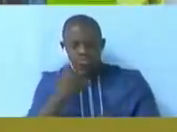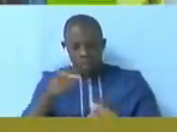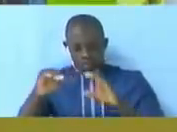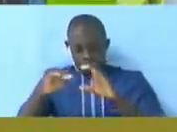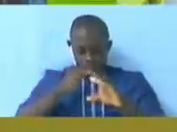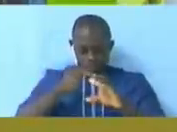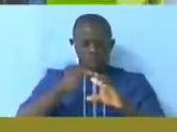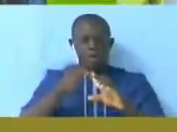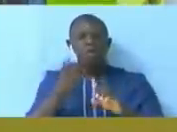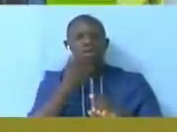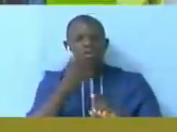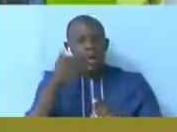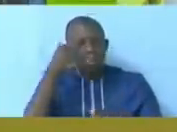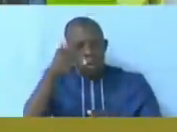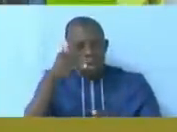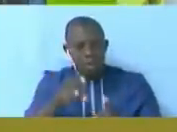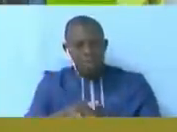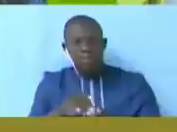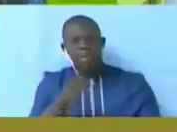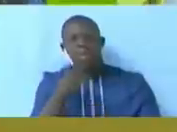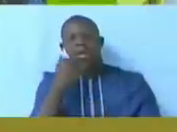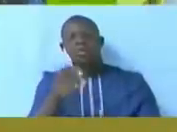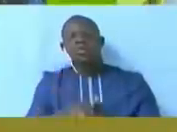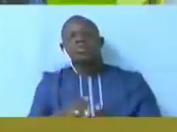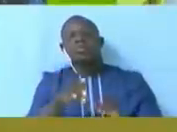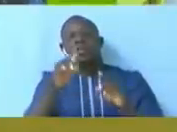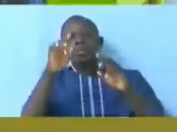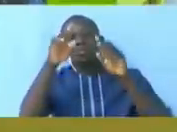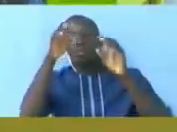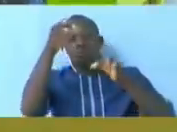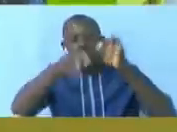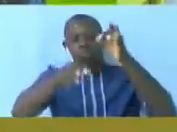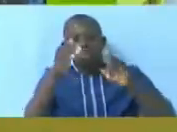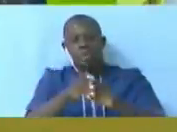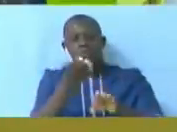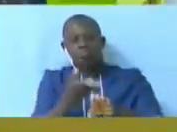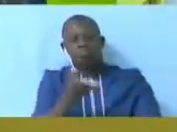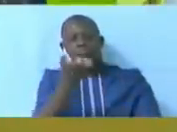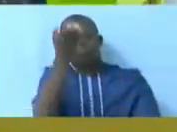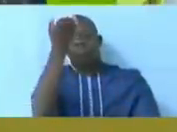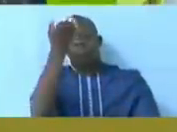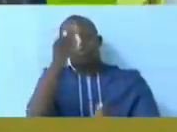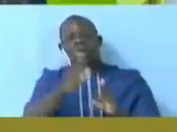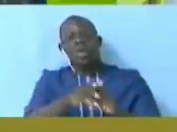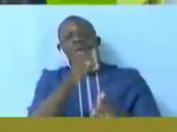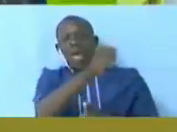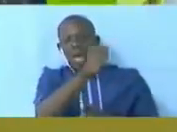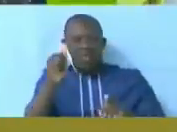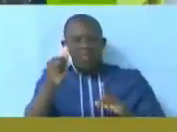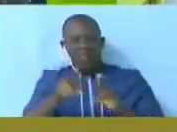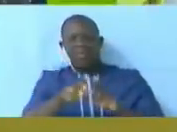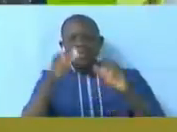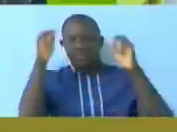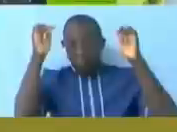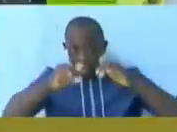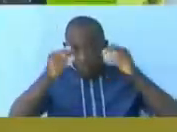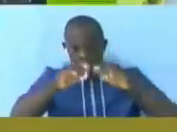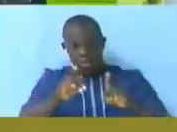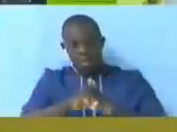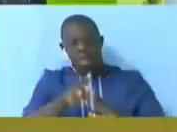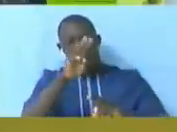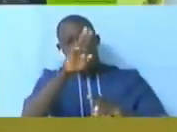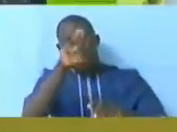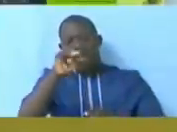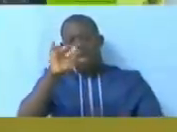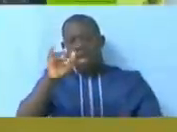ka kiti tela jele ki baro be futala la mobile say court rise aba fola al nga al wuli ko every sitting the NIA would be there wo wato jamaa